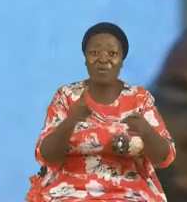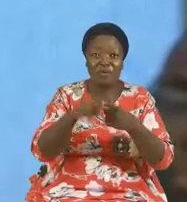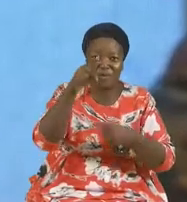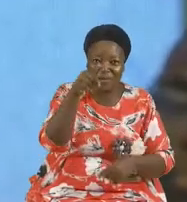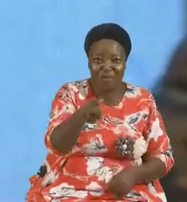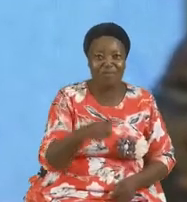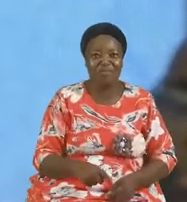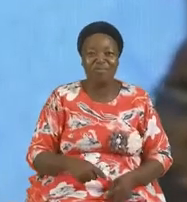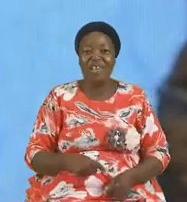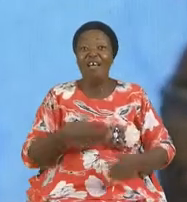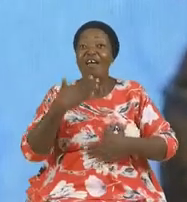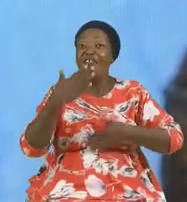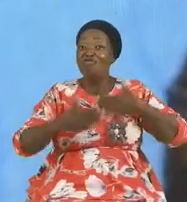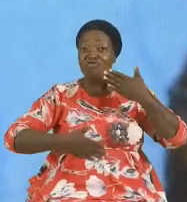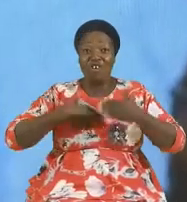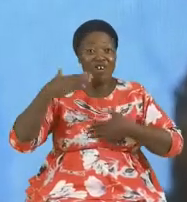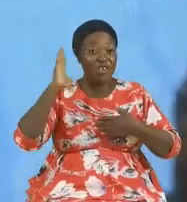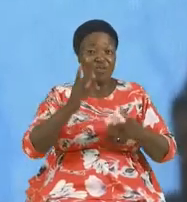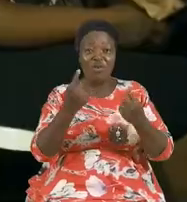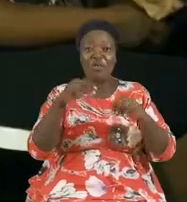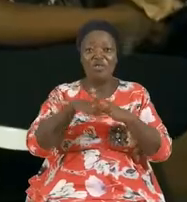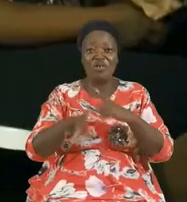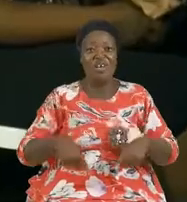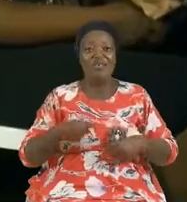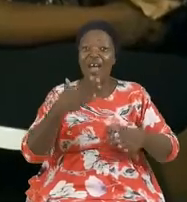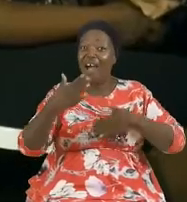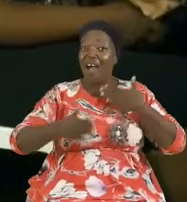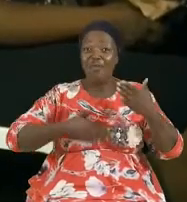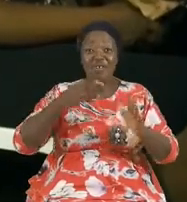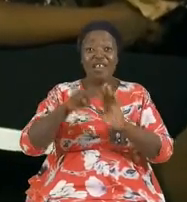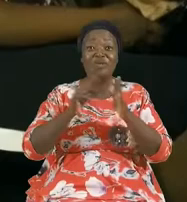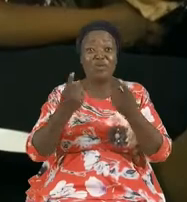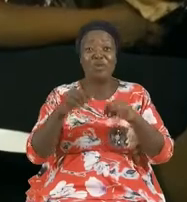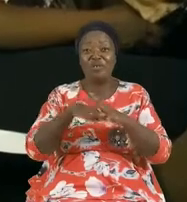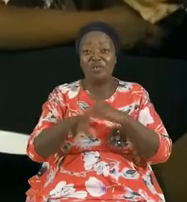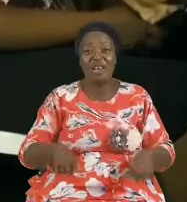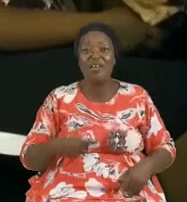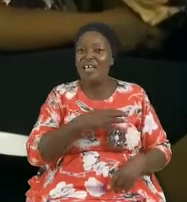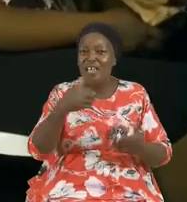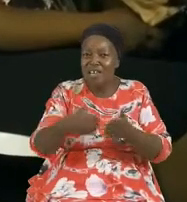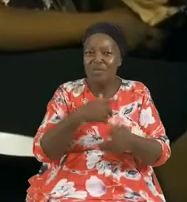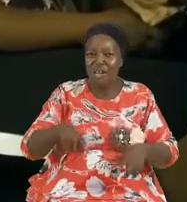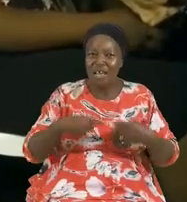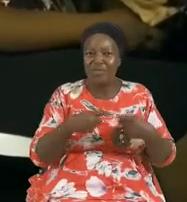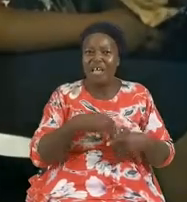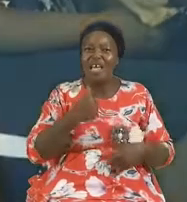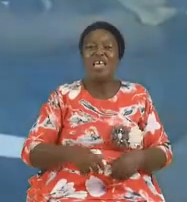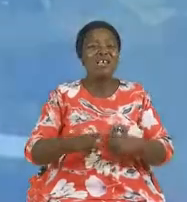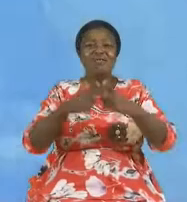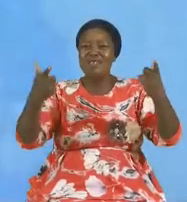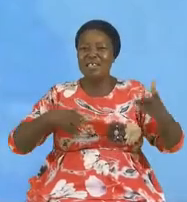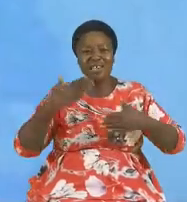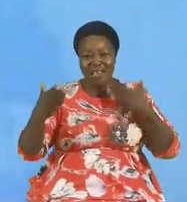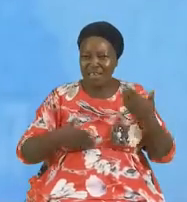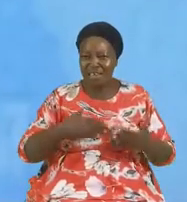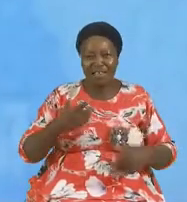kill myself, it will not happen to you. Joy will come in your life. Happiness will come